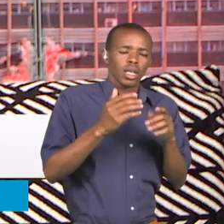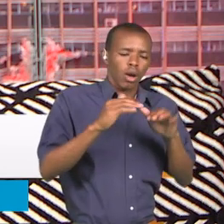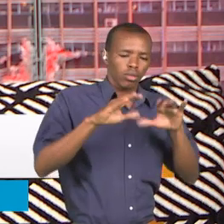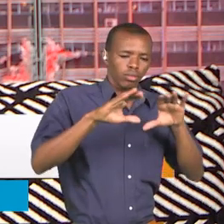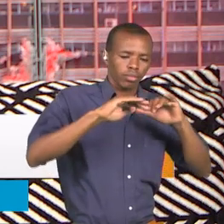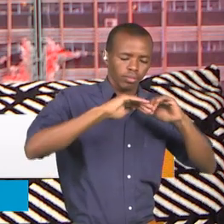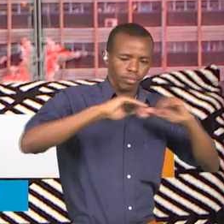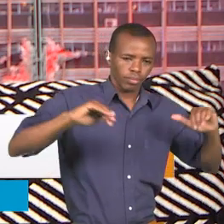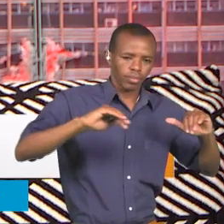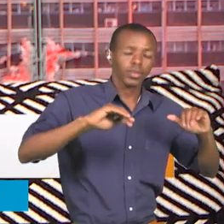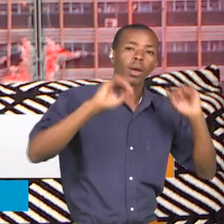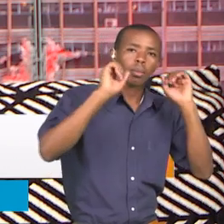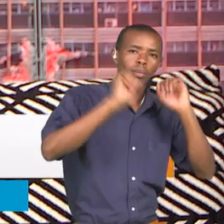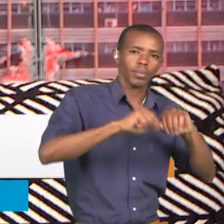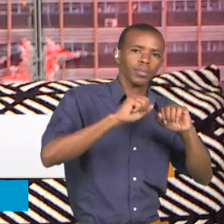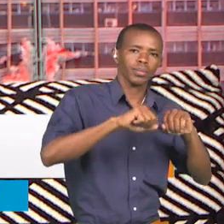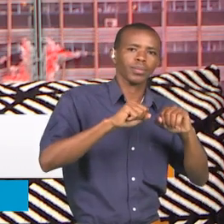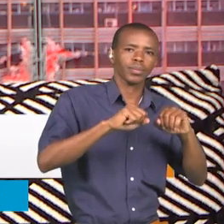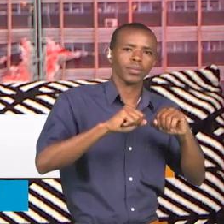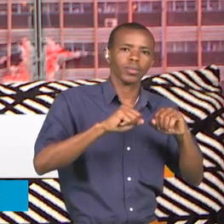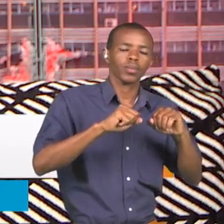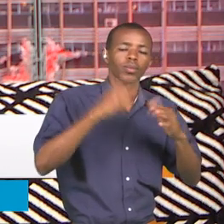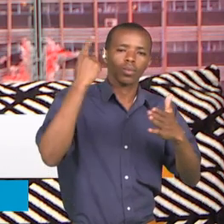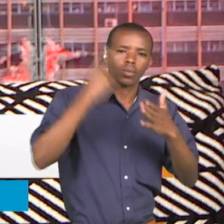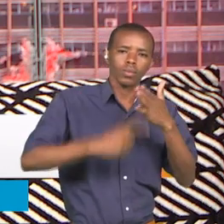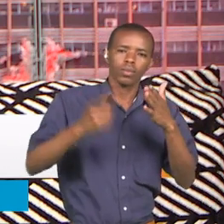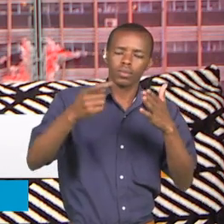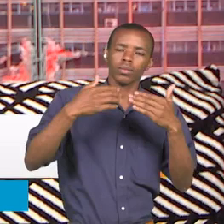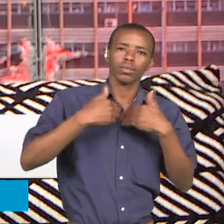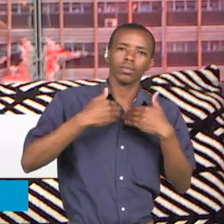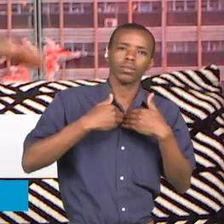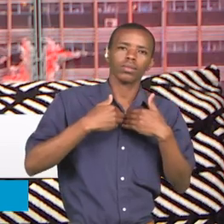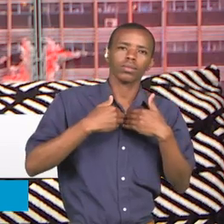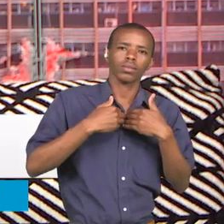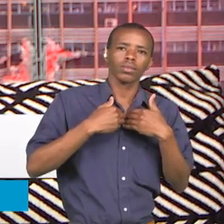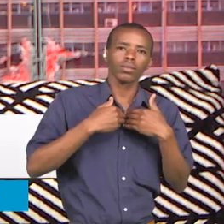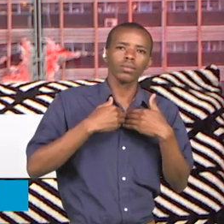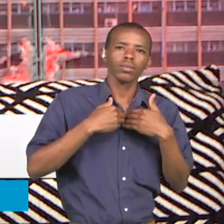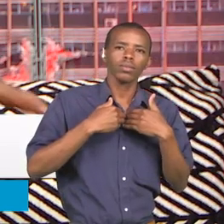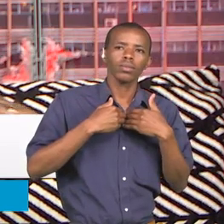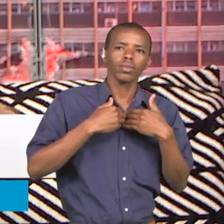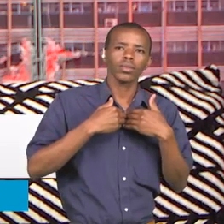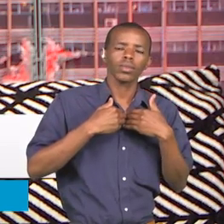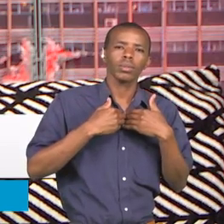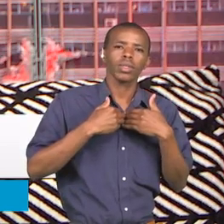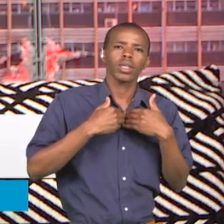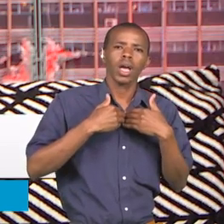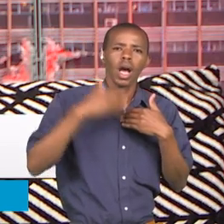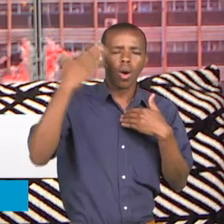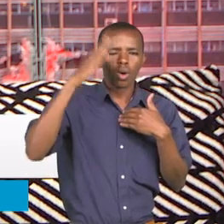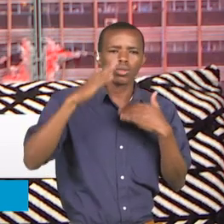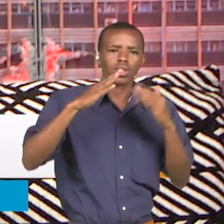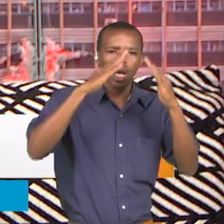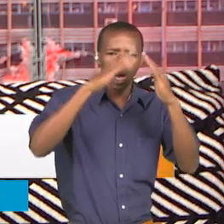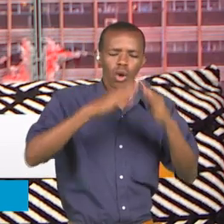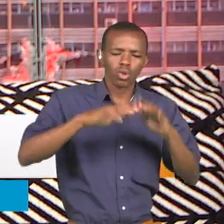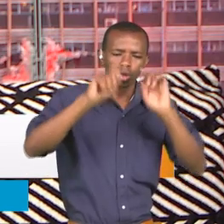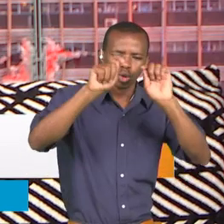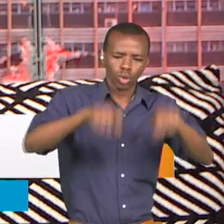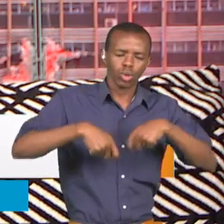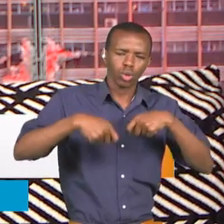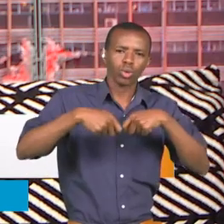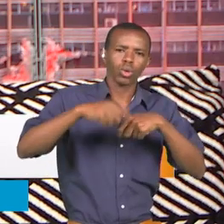that, you can actually, whatever they have, probably they have a warehouse full of FUBA shoes. FUBA shoes. Yes,